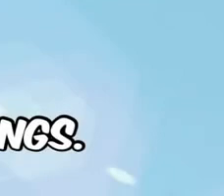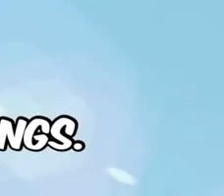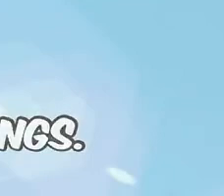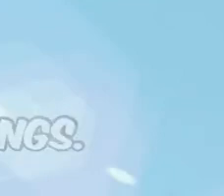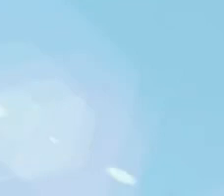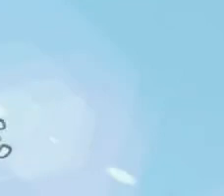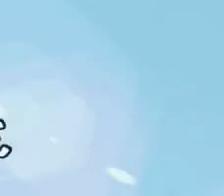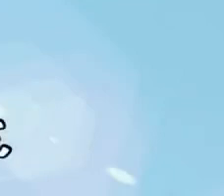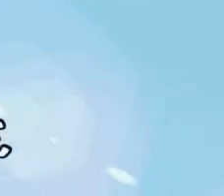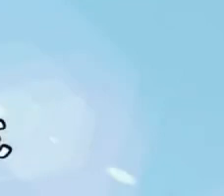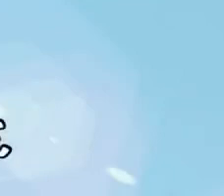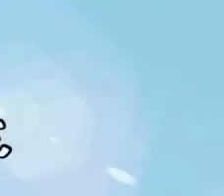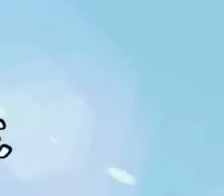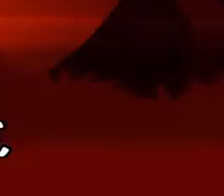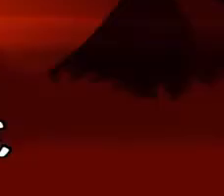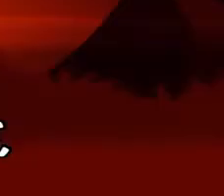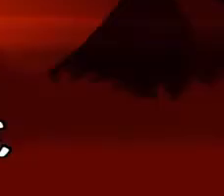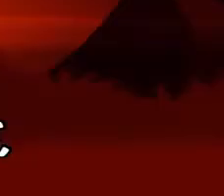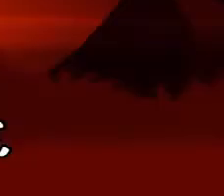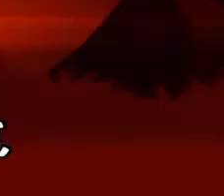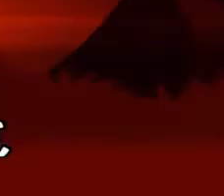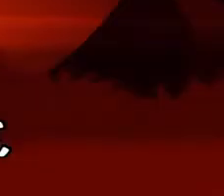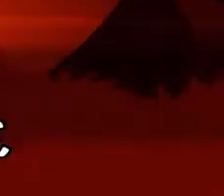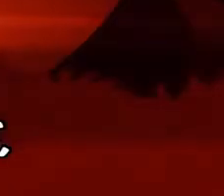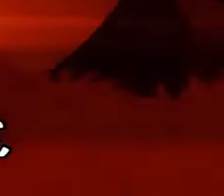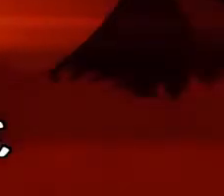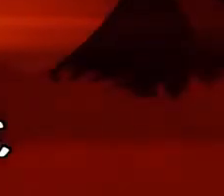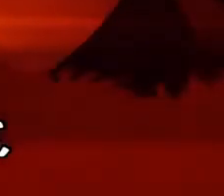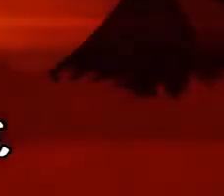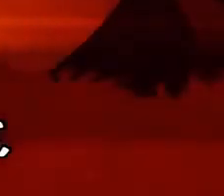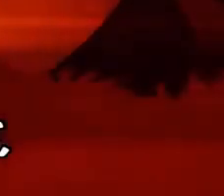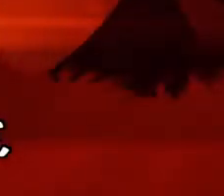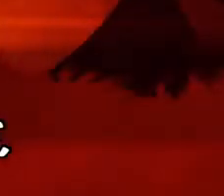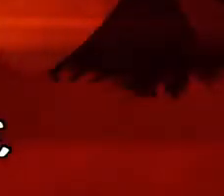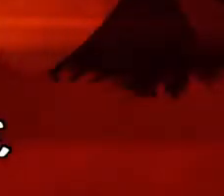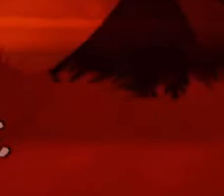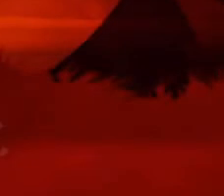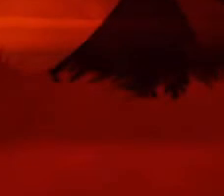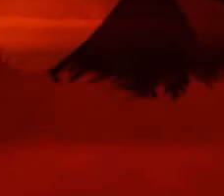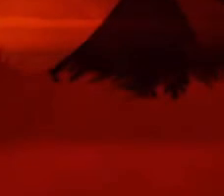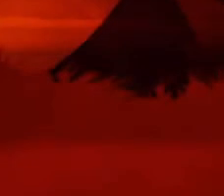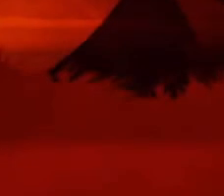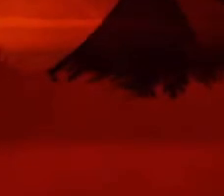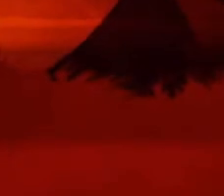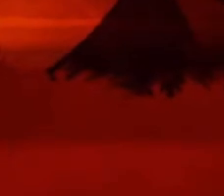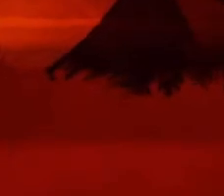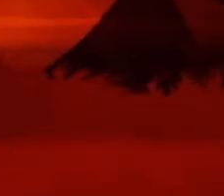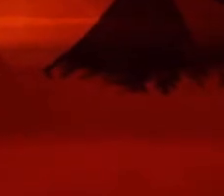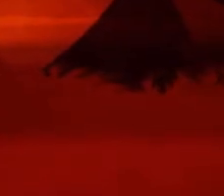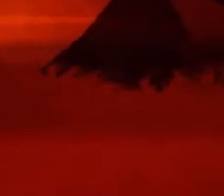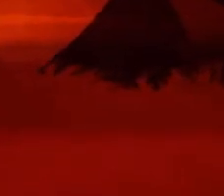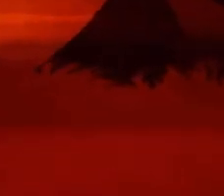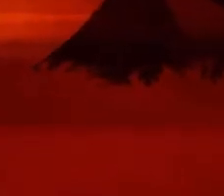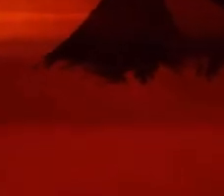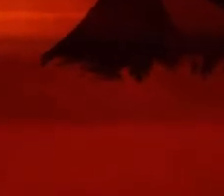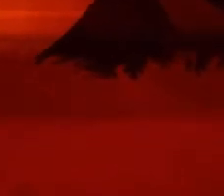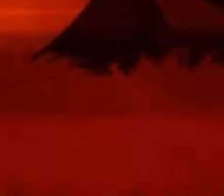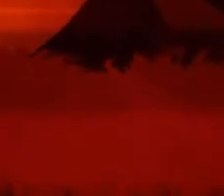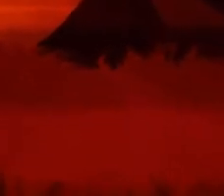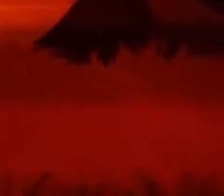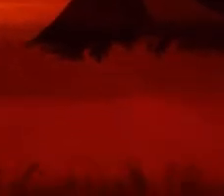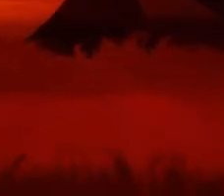his wings. The sun as we rise, with salvation